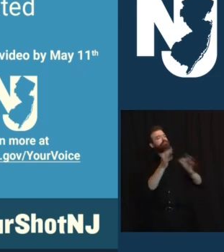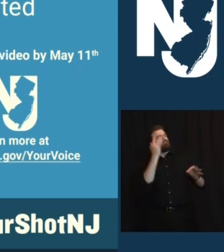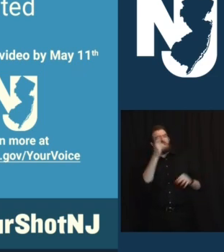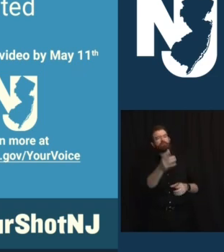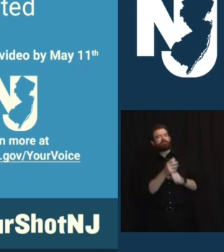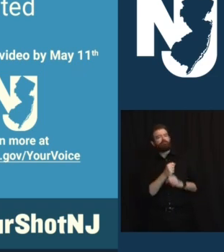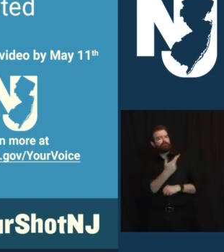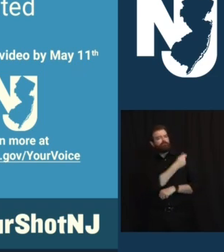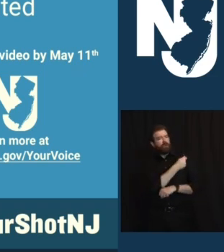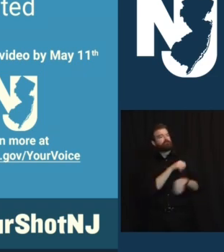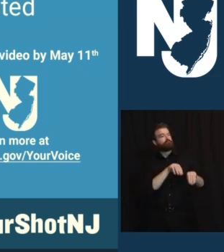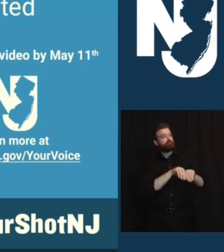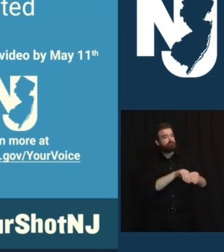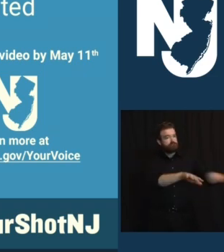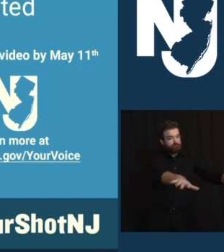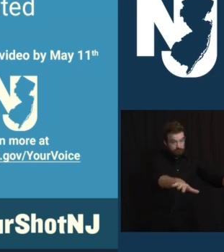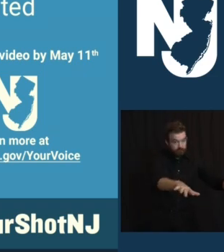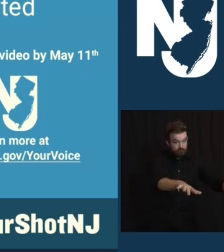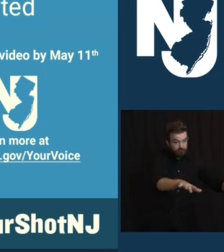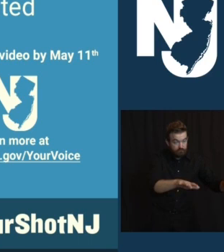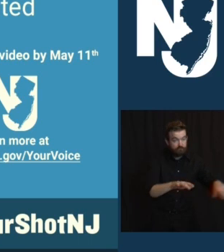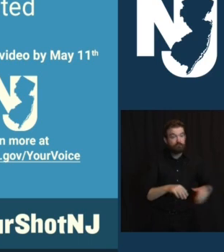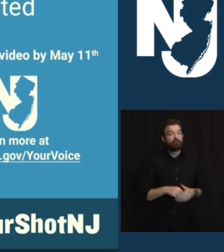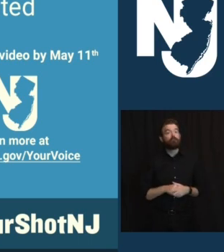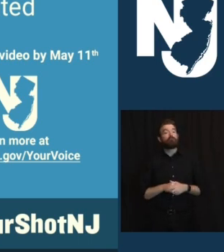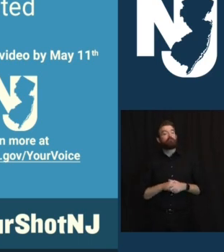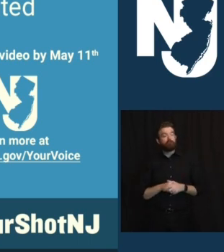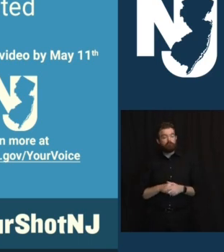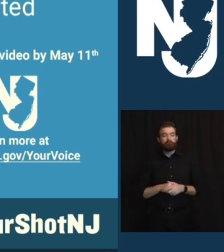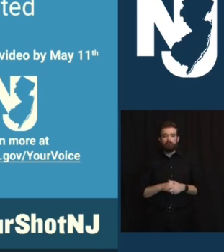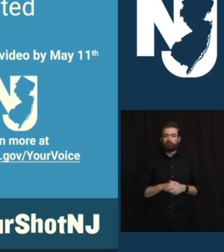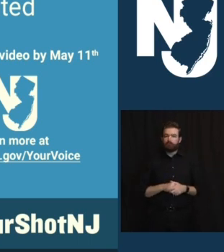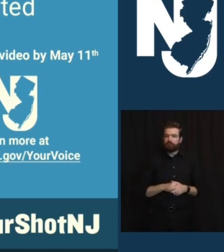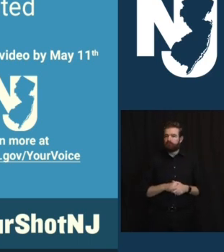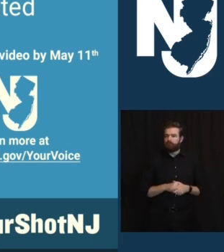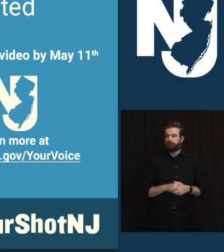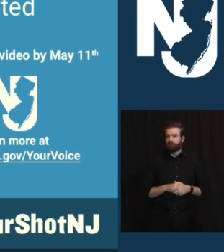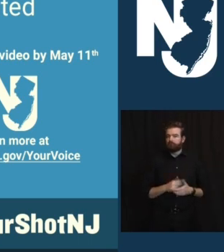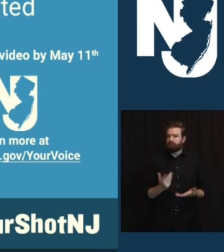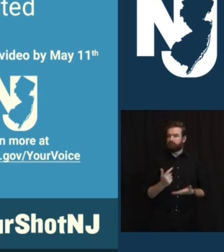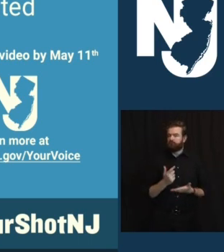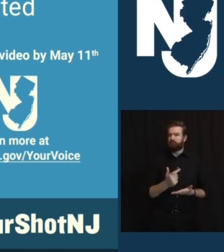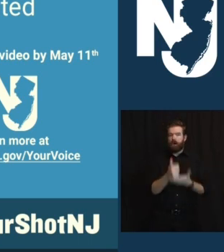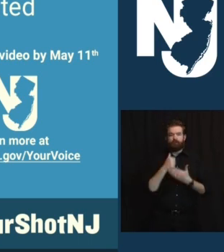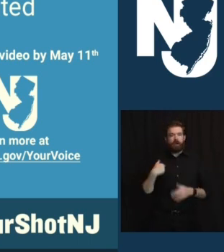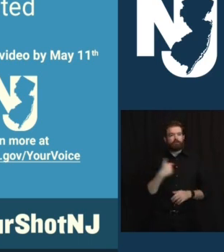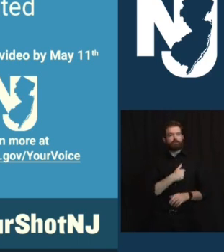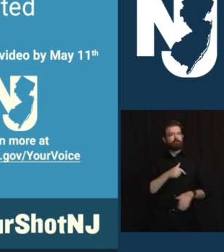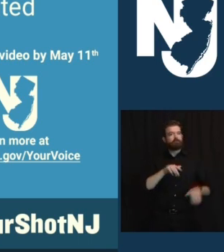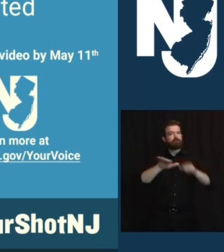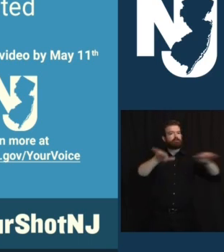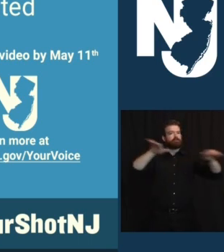central part of our statewide COVID-19 public health campaign. Go to